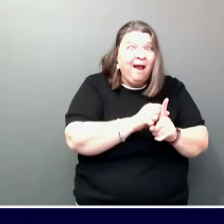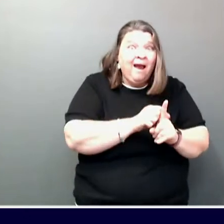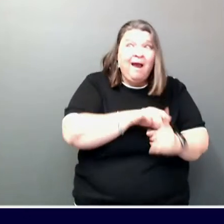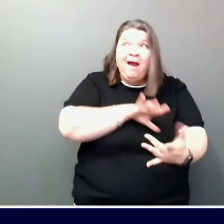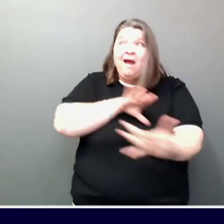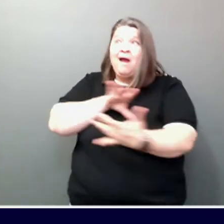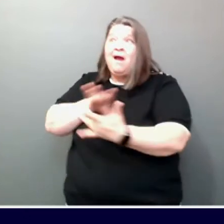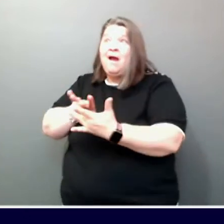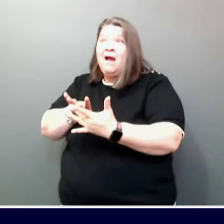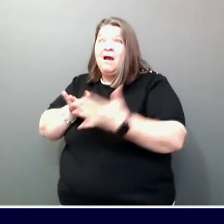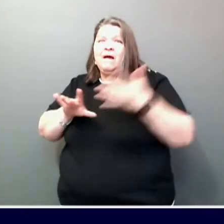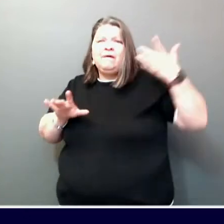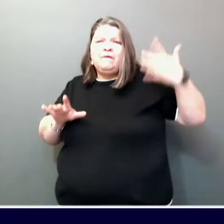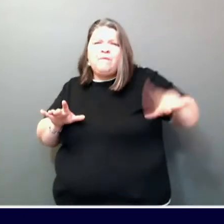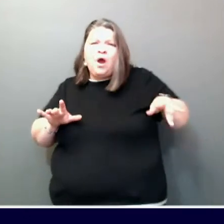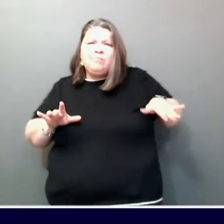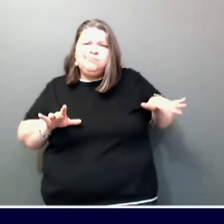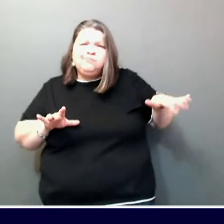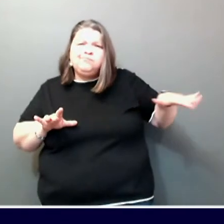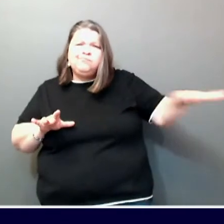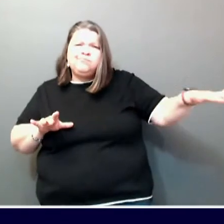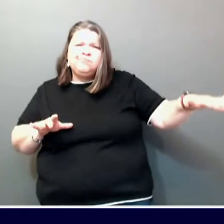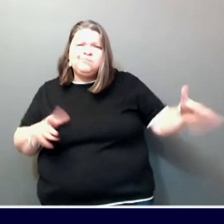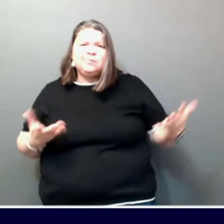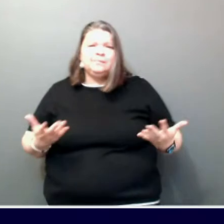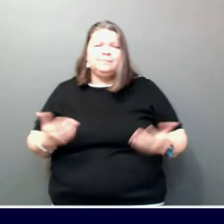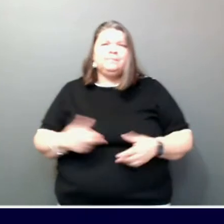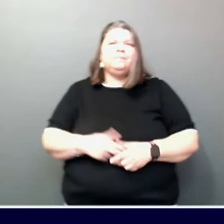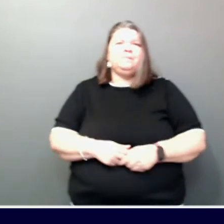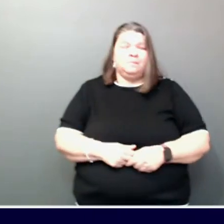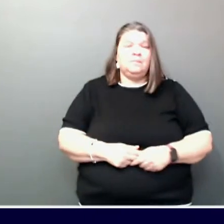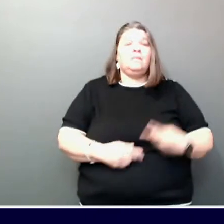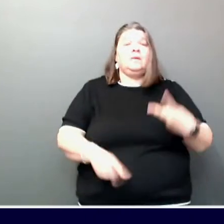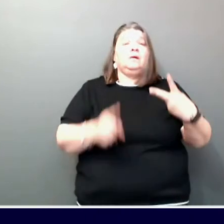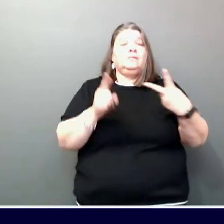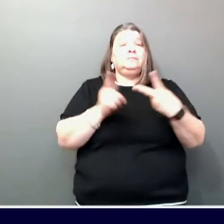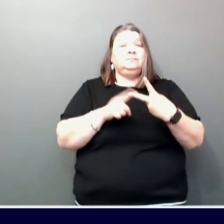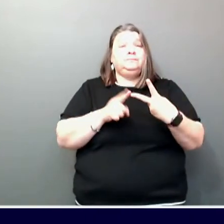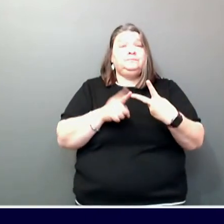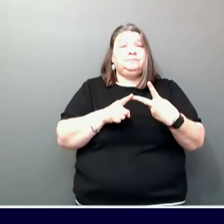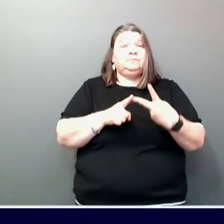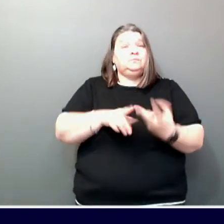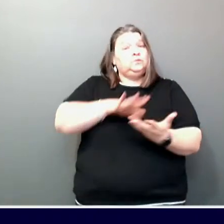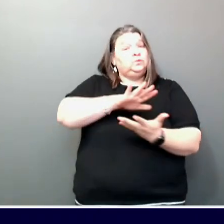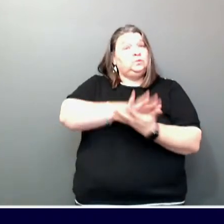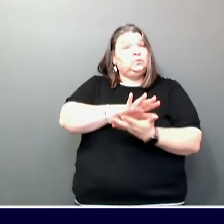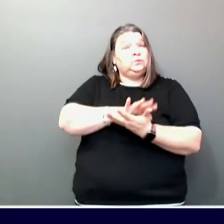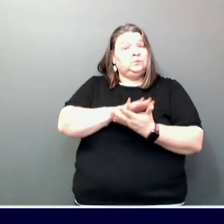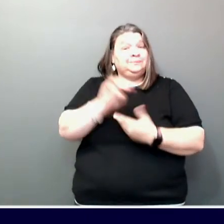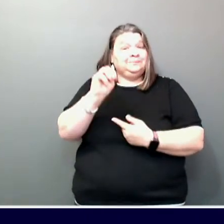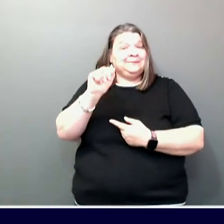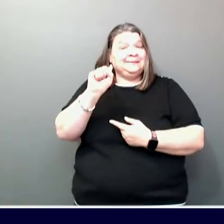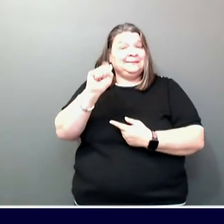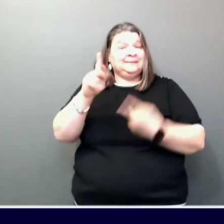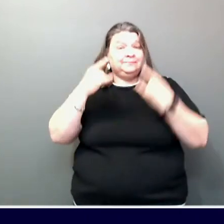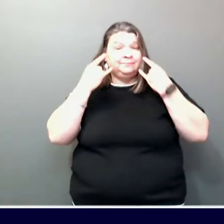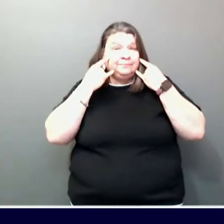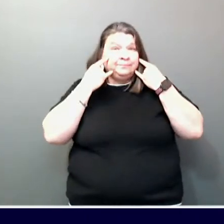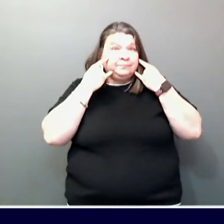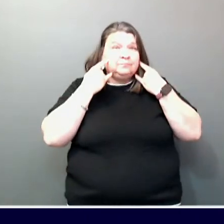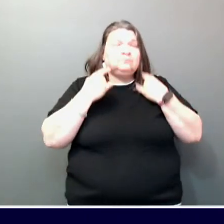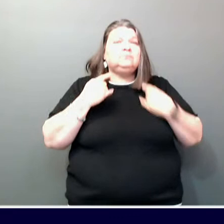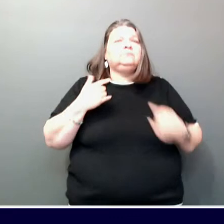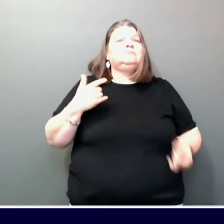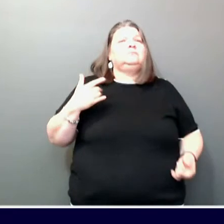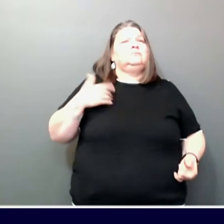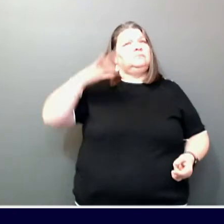talk about today is masking in schools. Now, everyone's aware there's been quite a bit of interest across the country, across